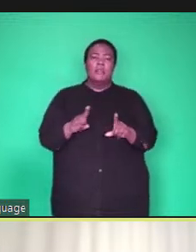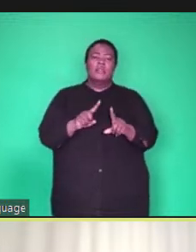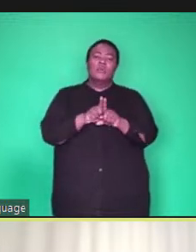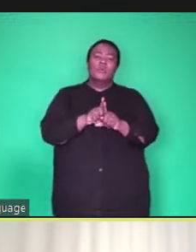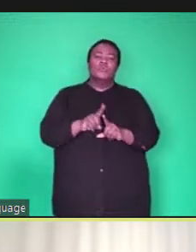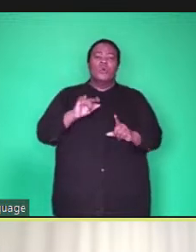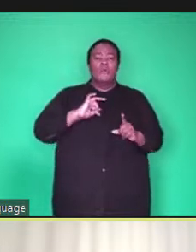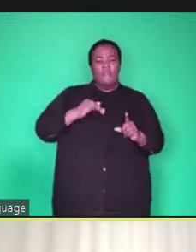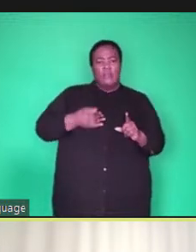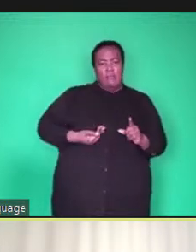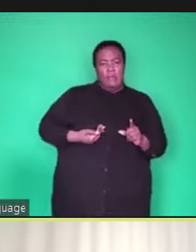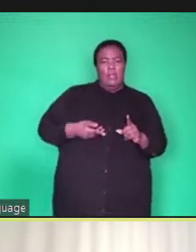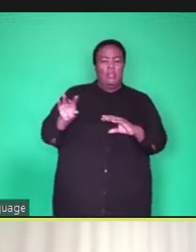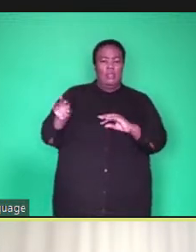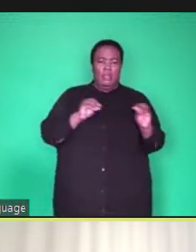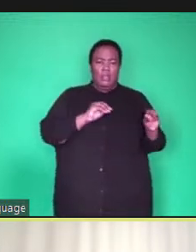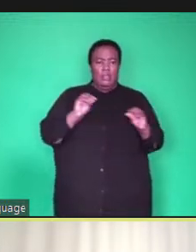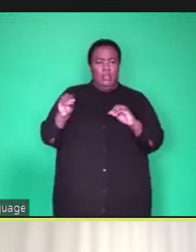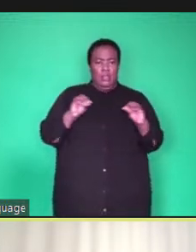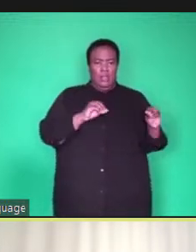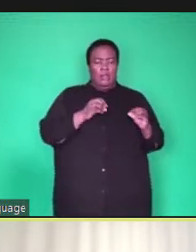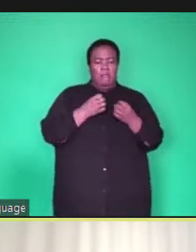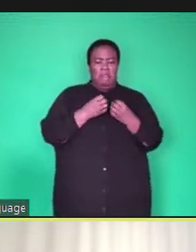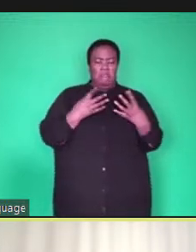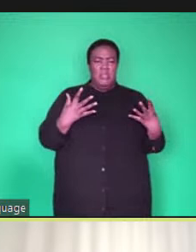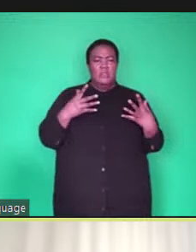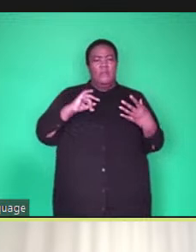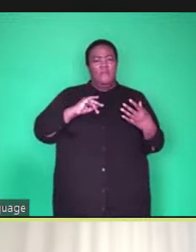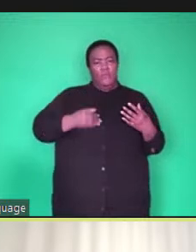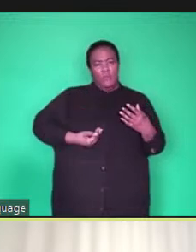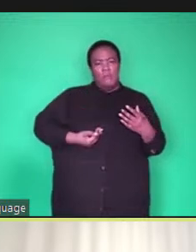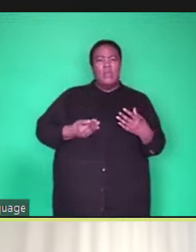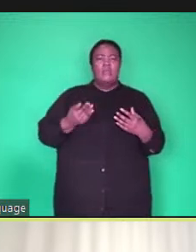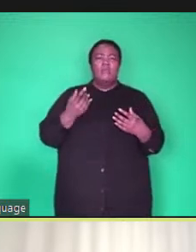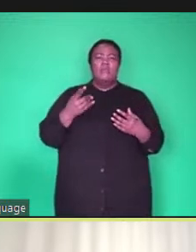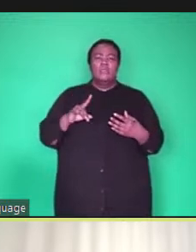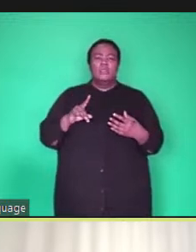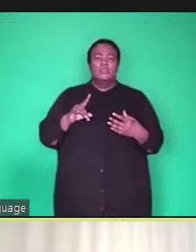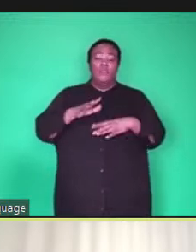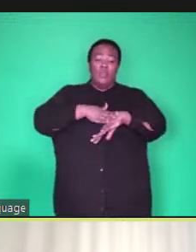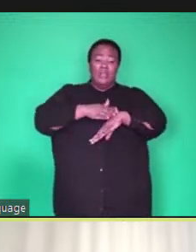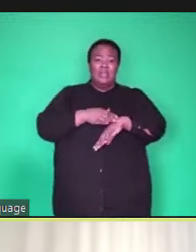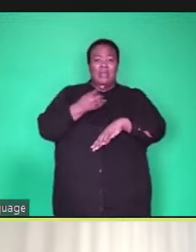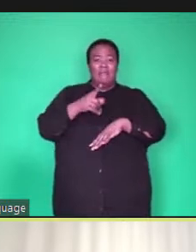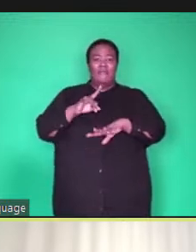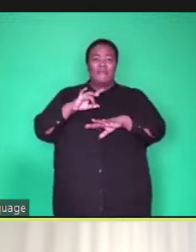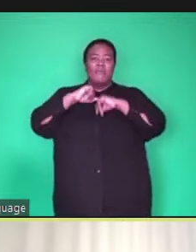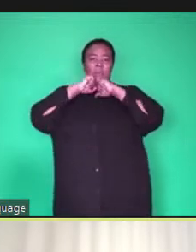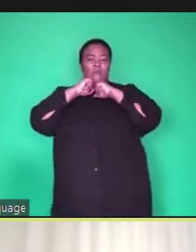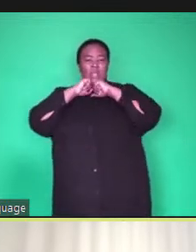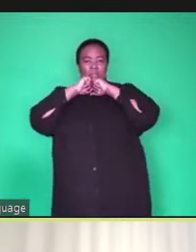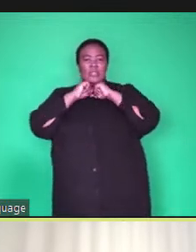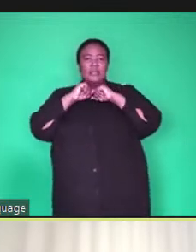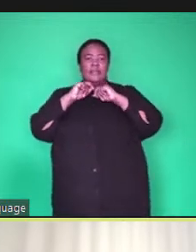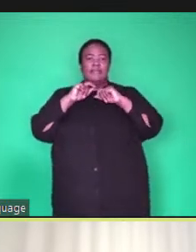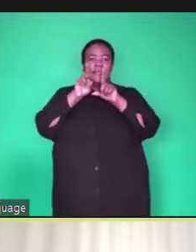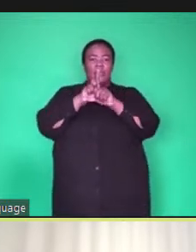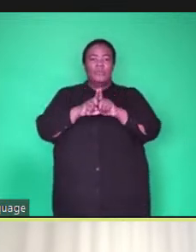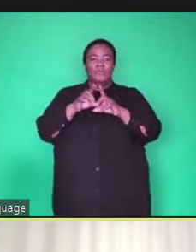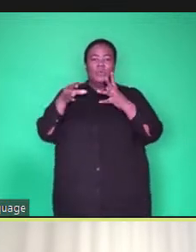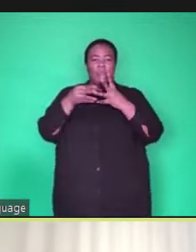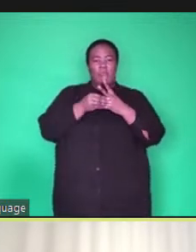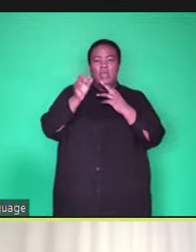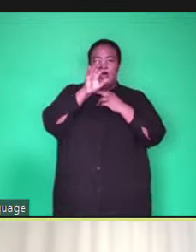that many of those women were also in their prime years for parenting. So that's important. That marriage rates have been declining since